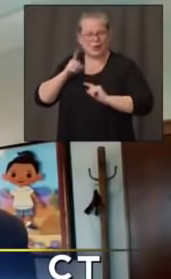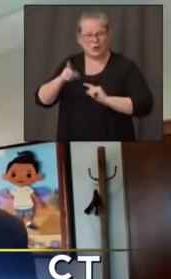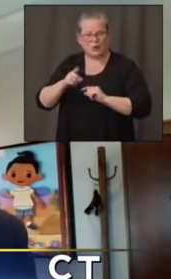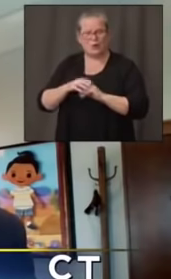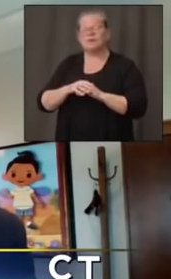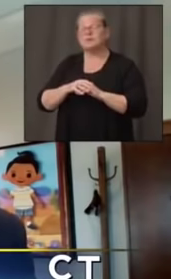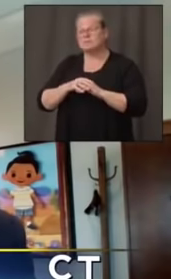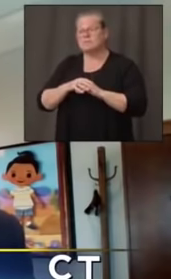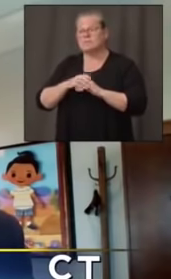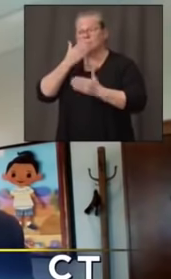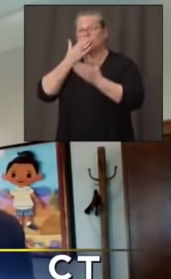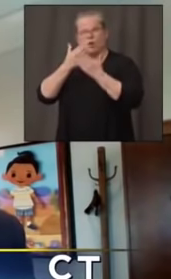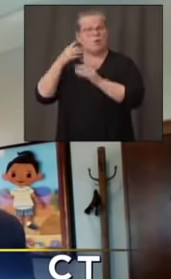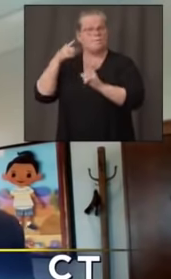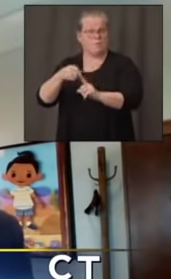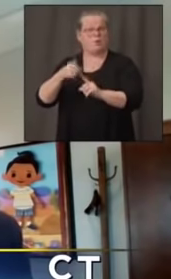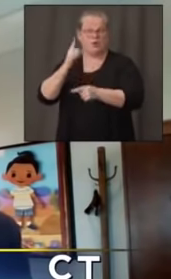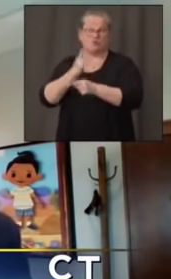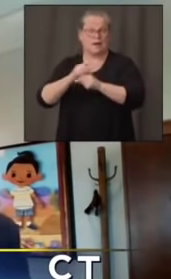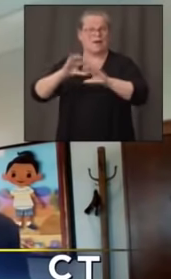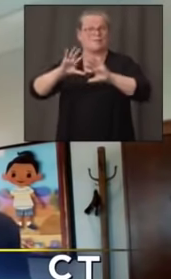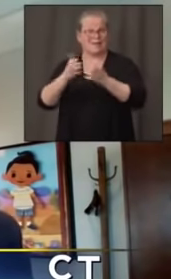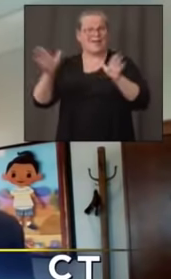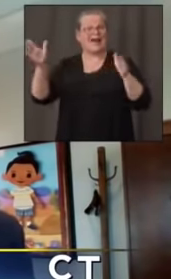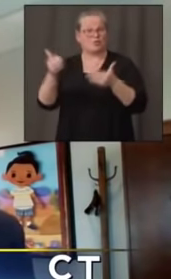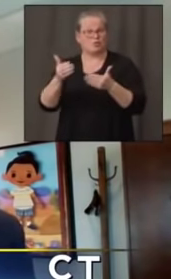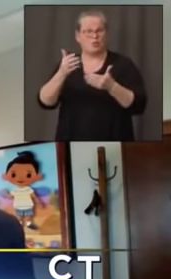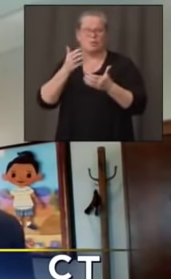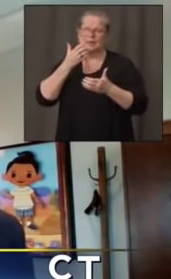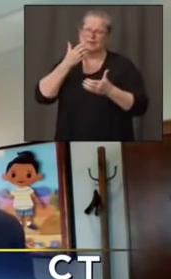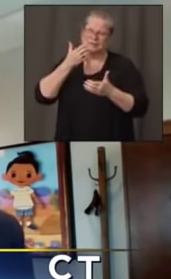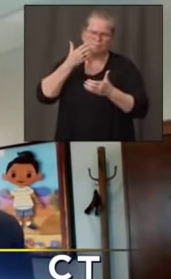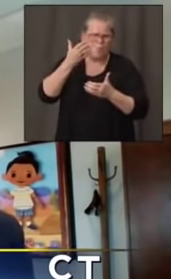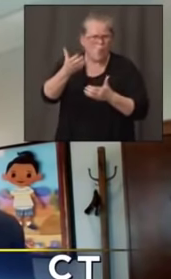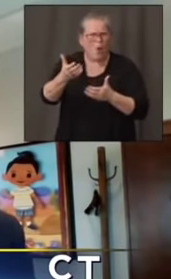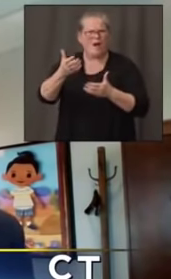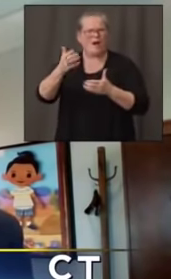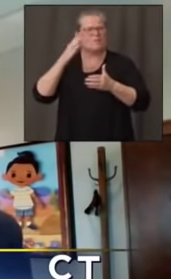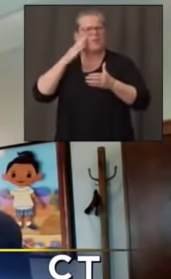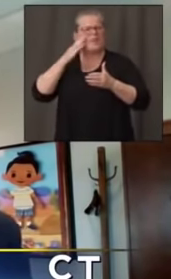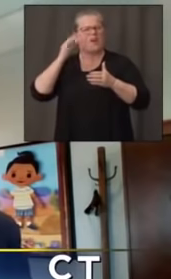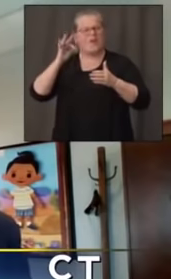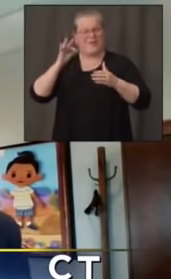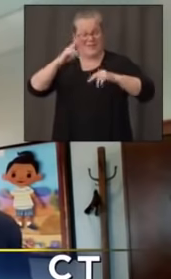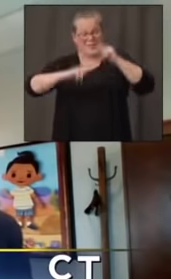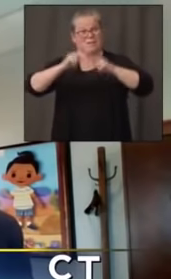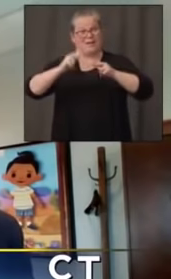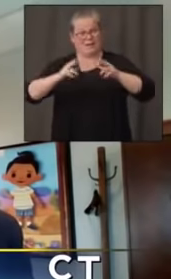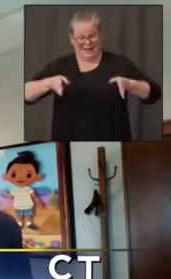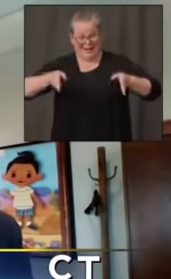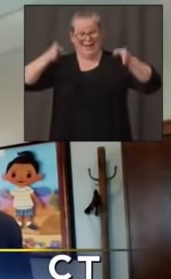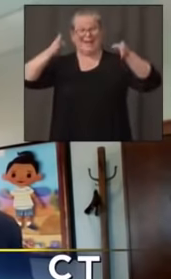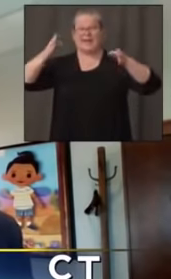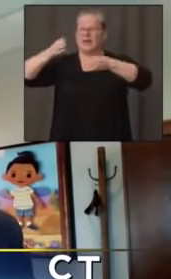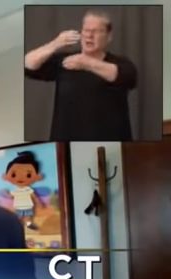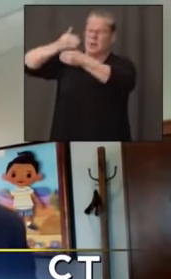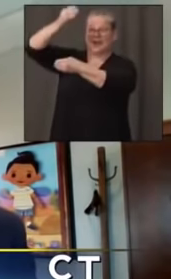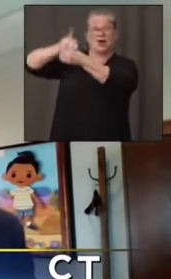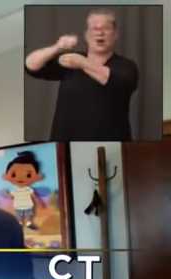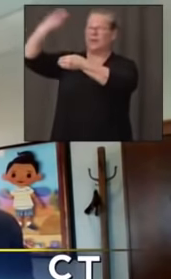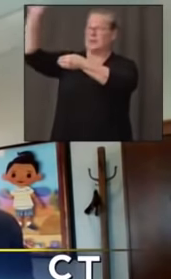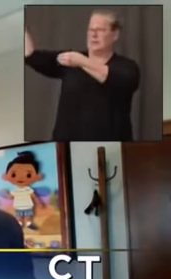that, classrooms are very warm, especially when the sun is beaming in especially in September. We're